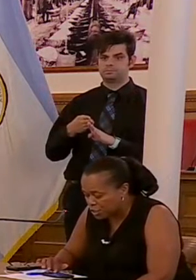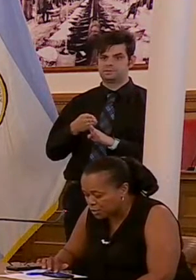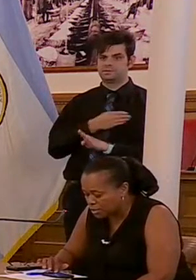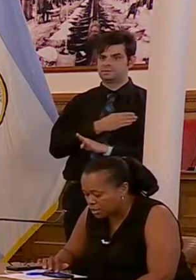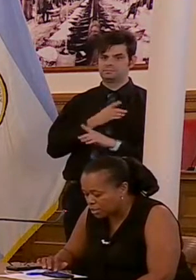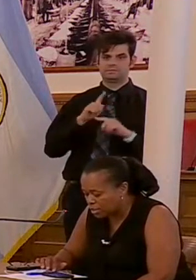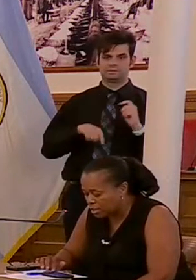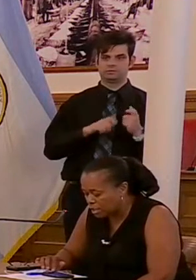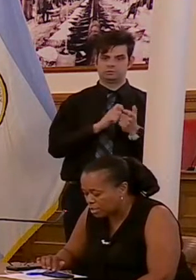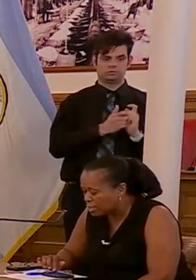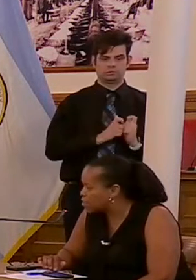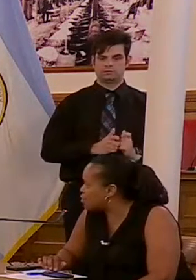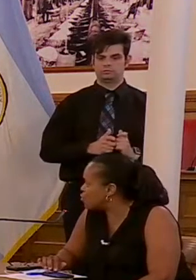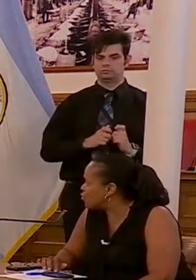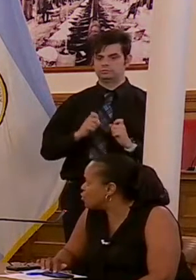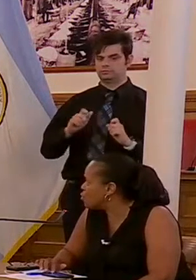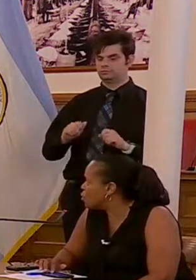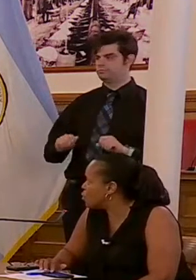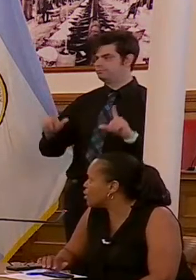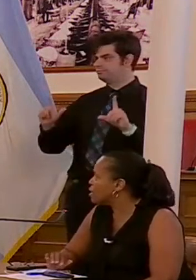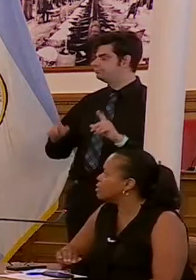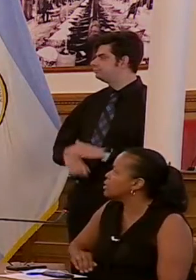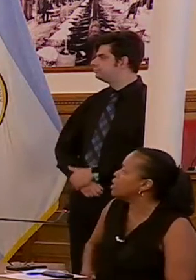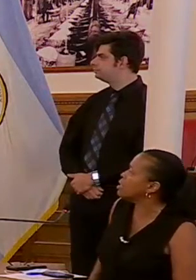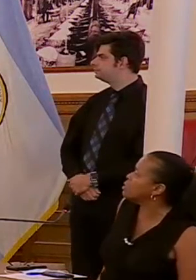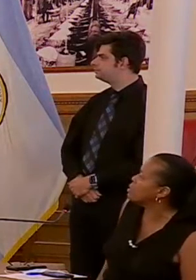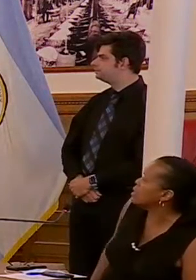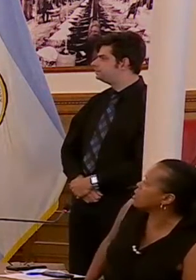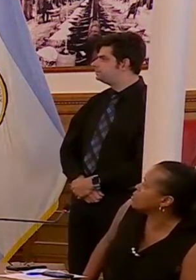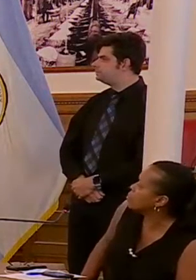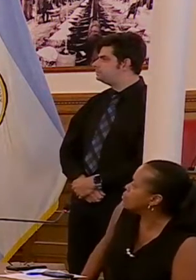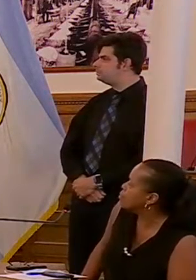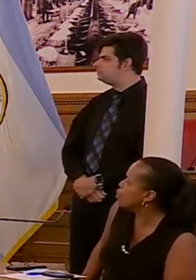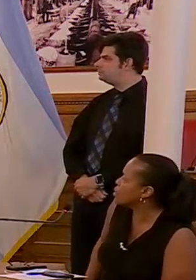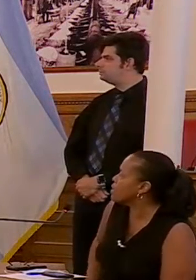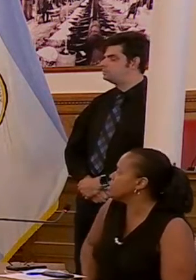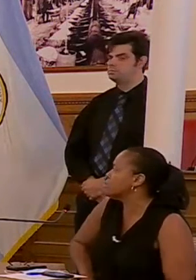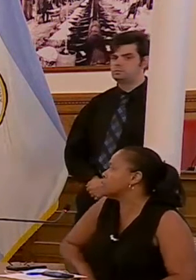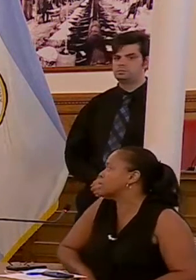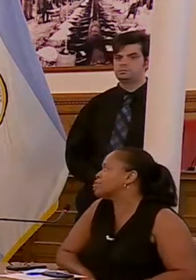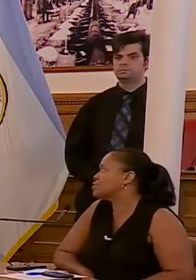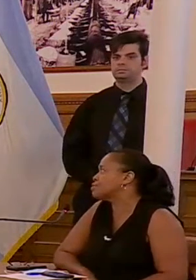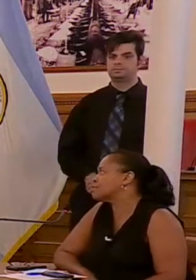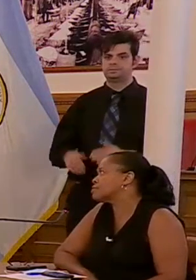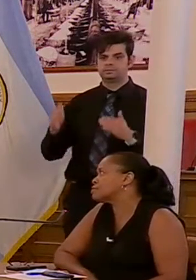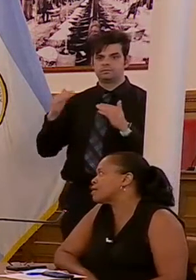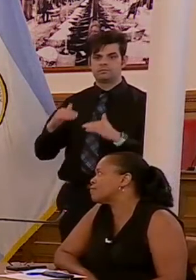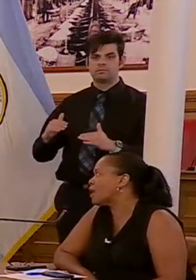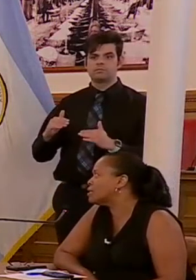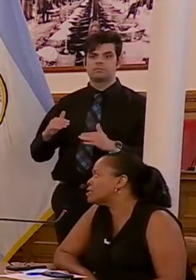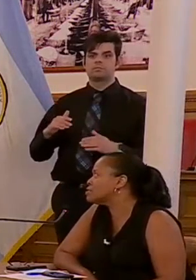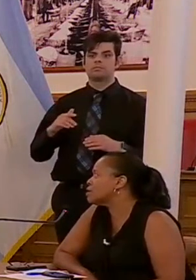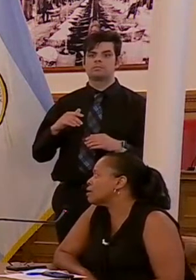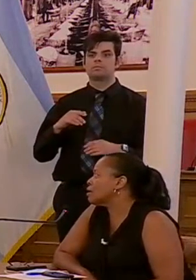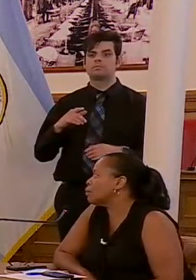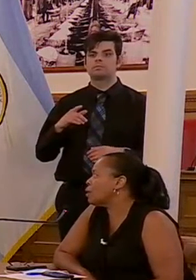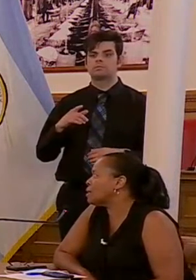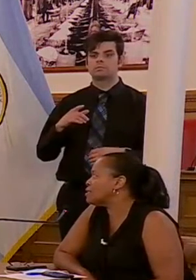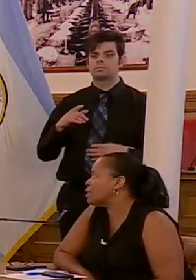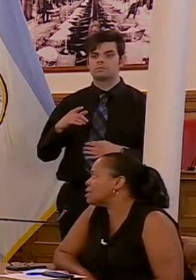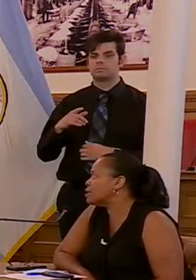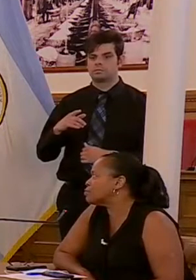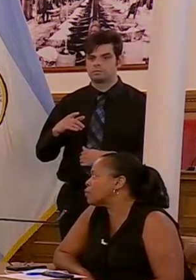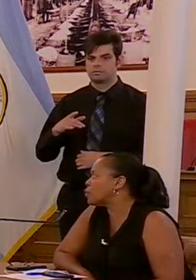legislation to strengthen the Citizen Review Board and recommendations to sustain findings